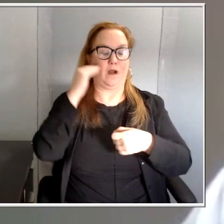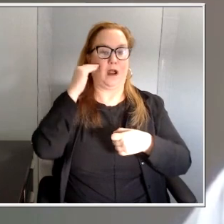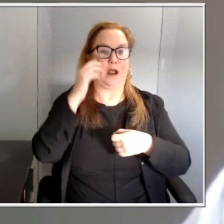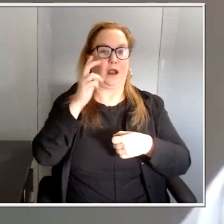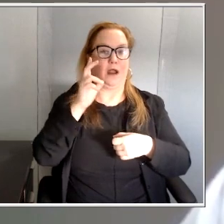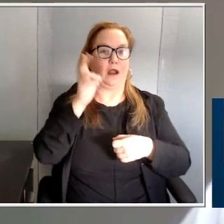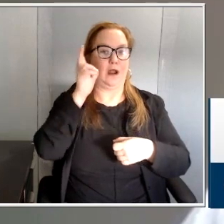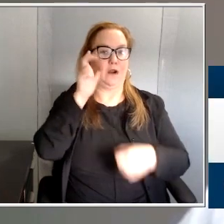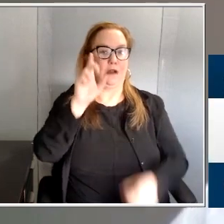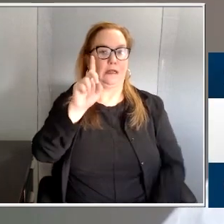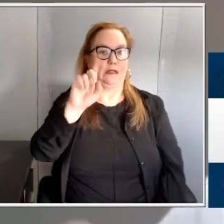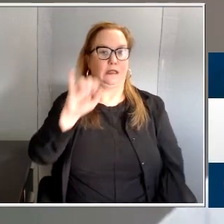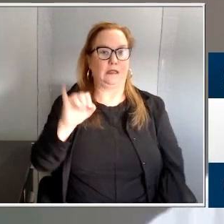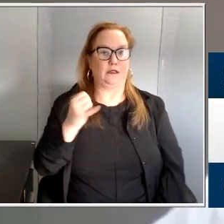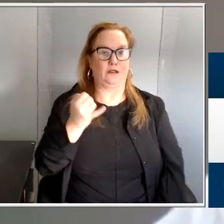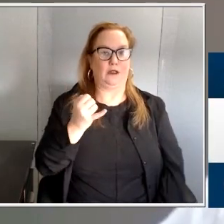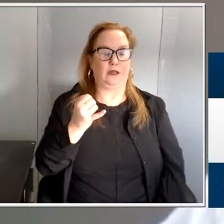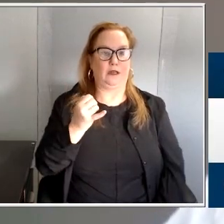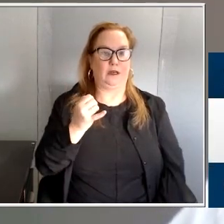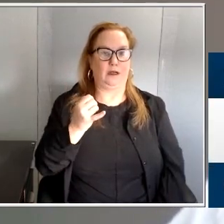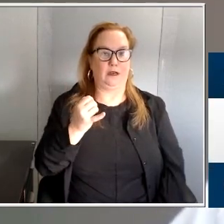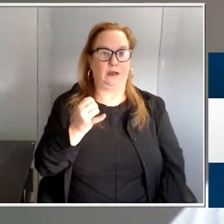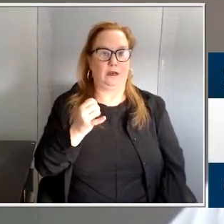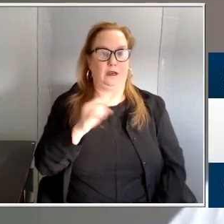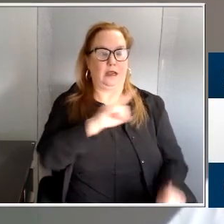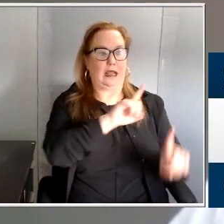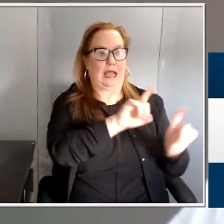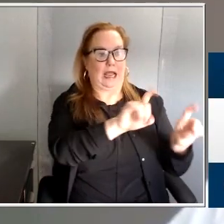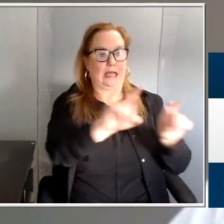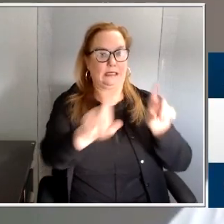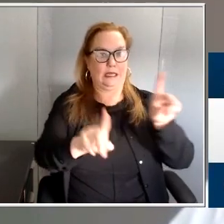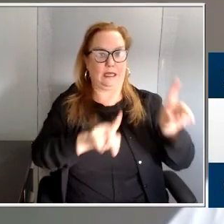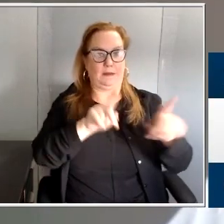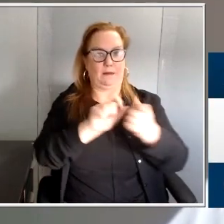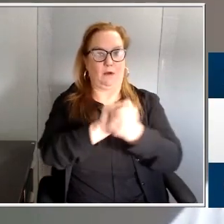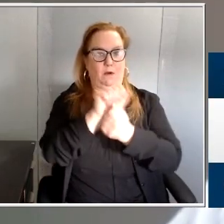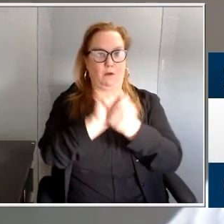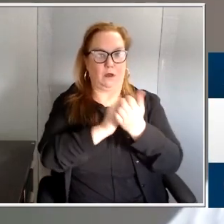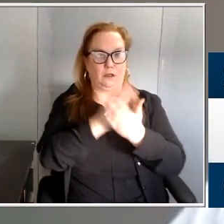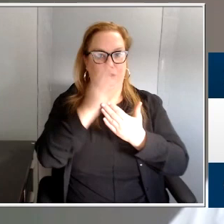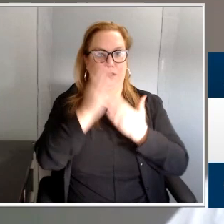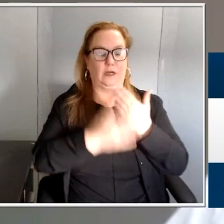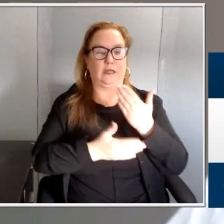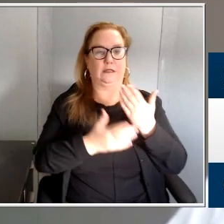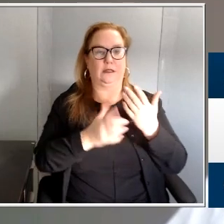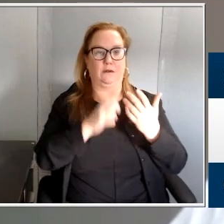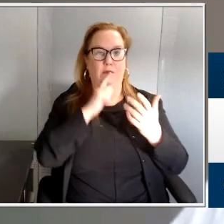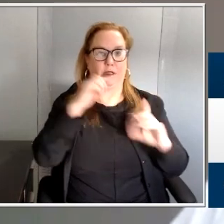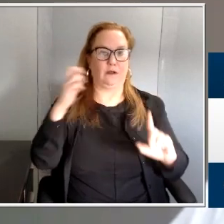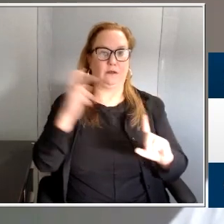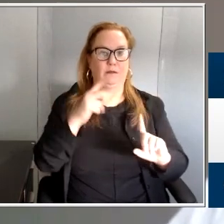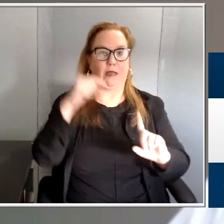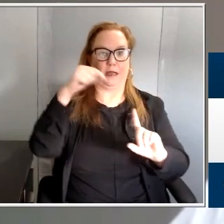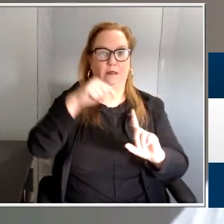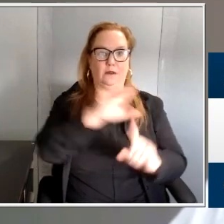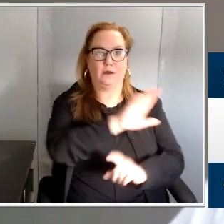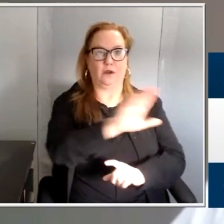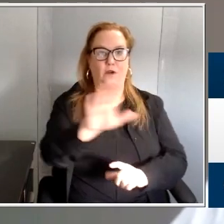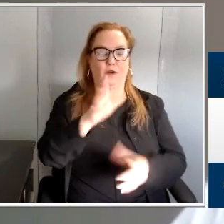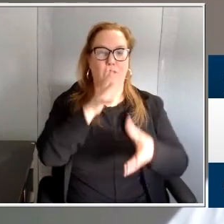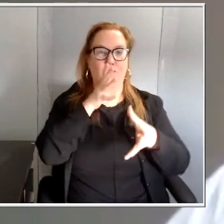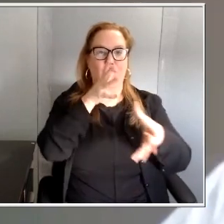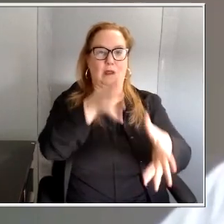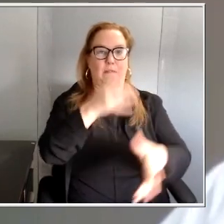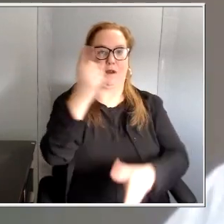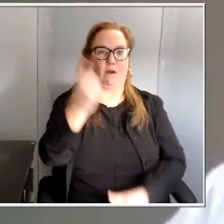jockey, really asking people, wash your hands. It really goes back to what your grandmother always